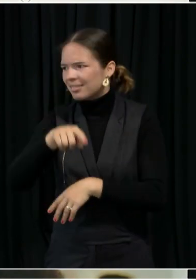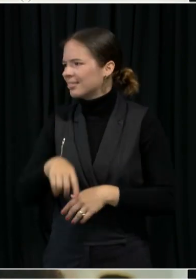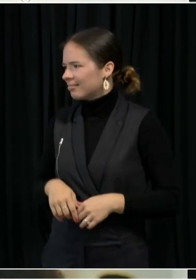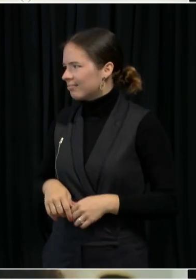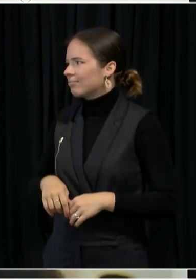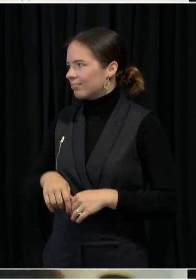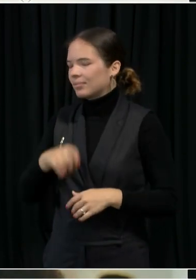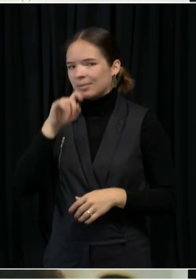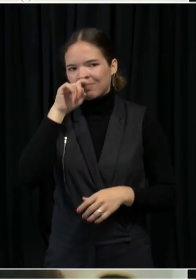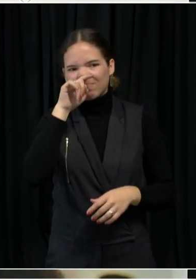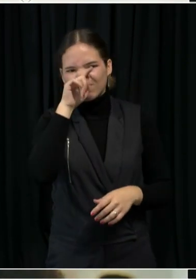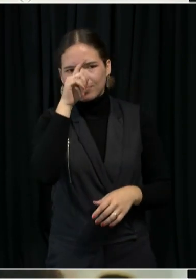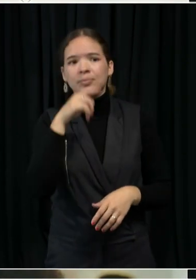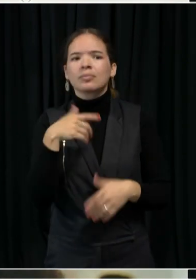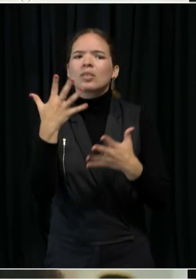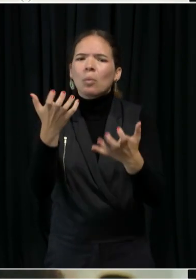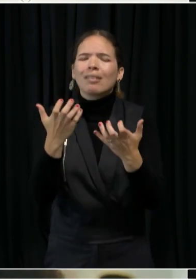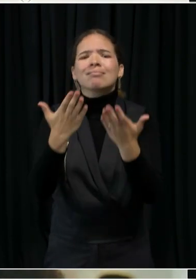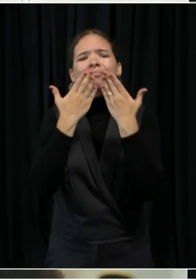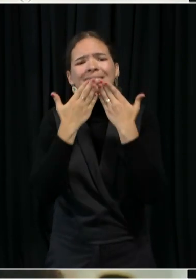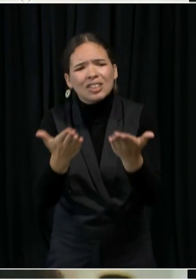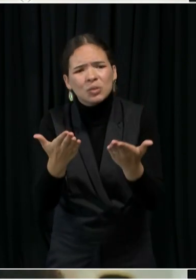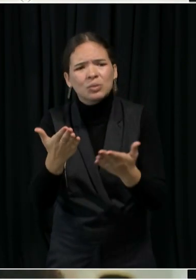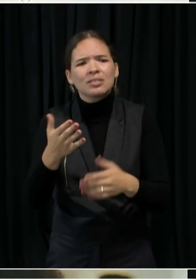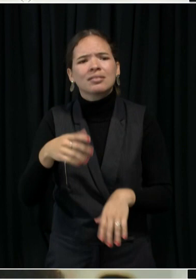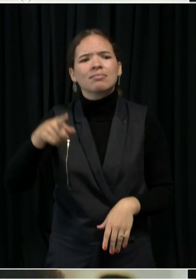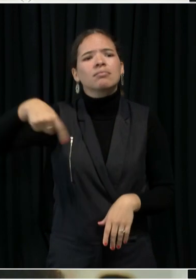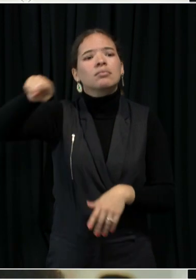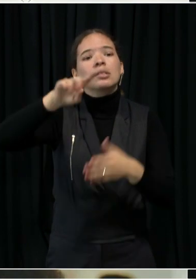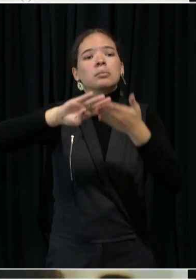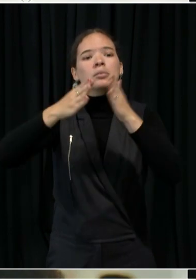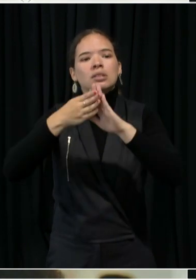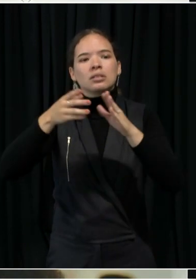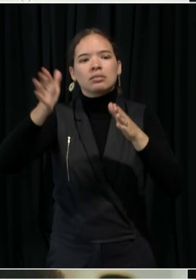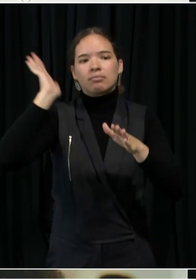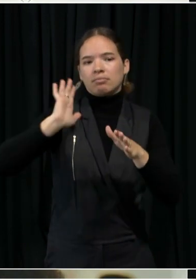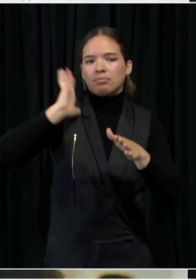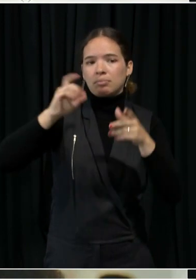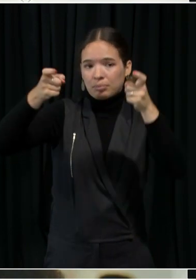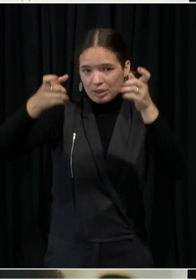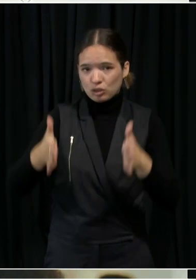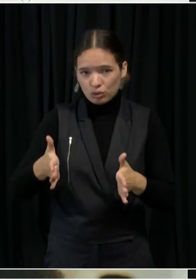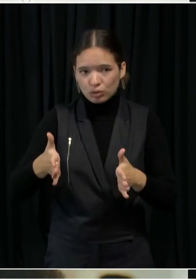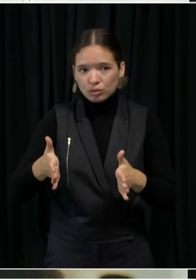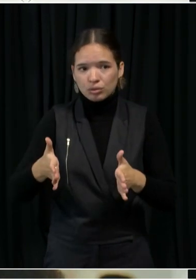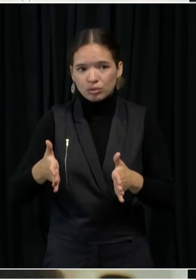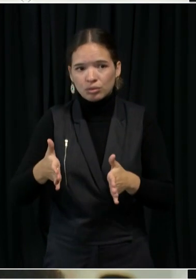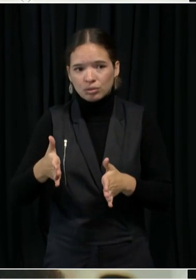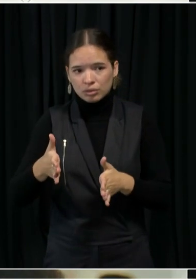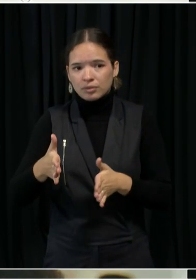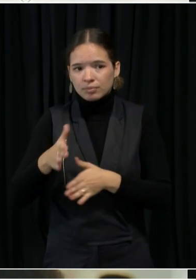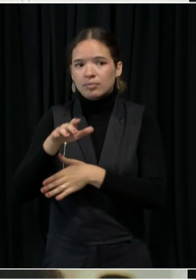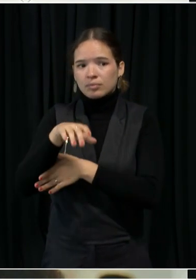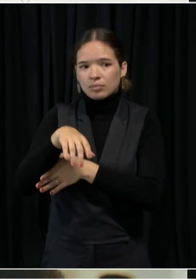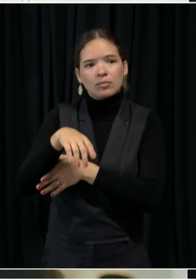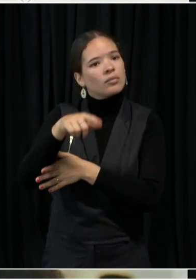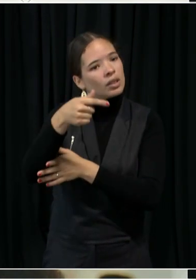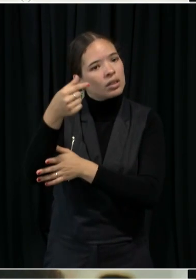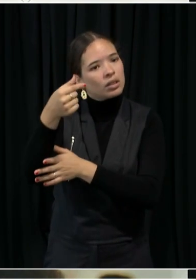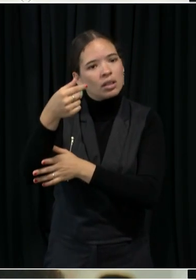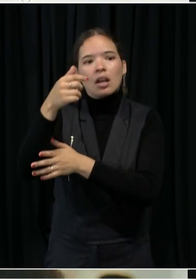I also want to thank the former city administrator, Rashad Young. I want to thank Ben